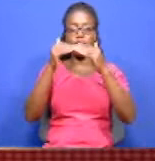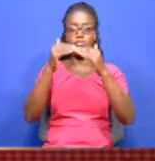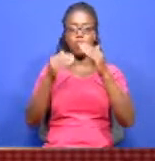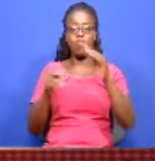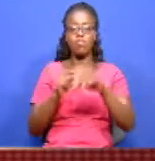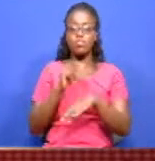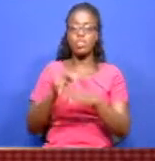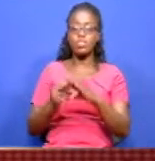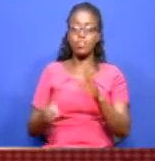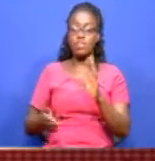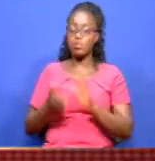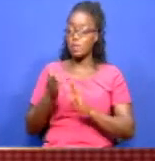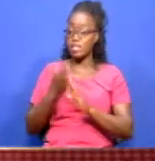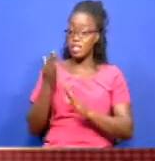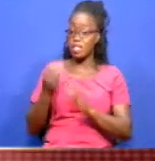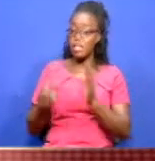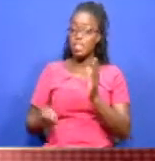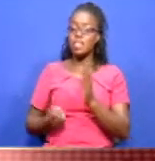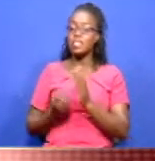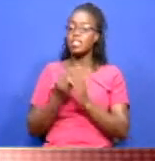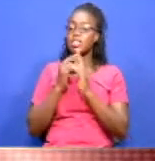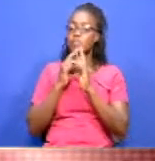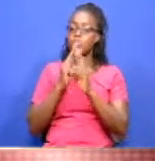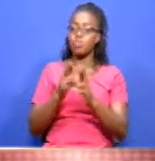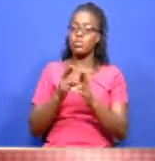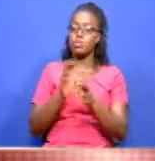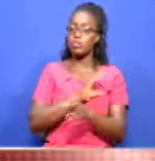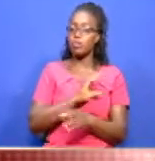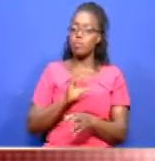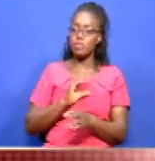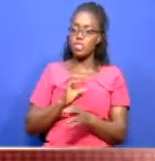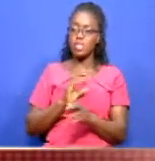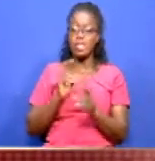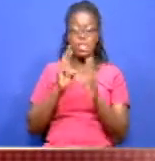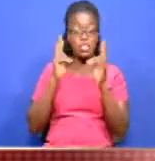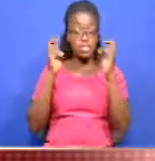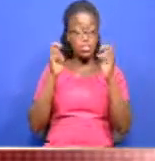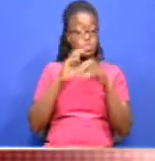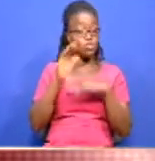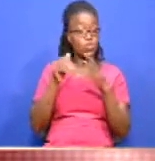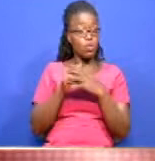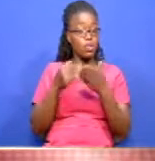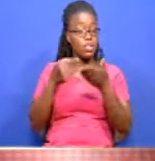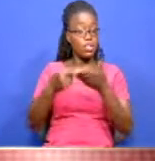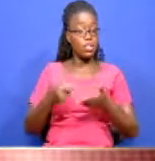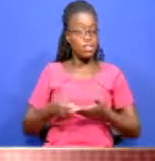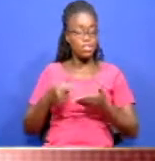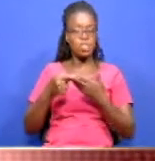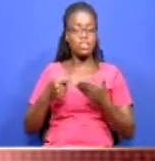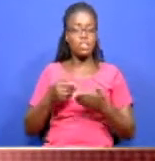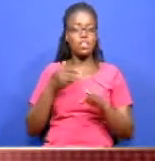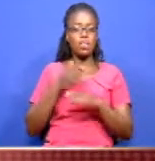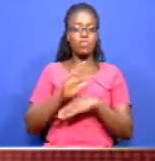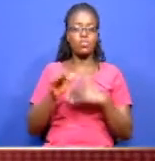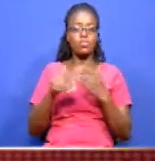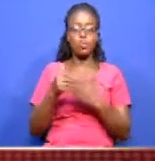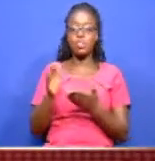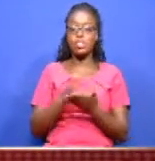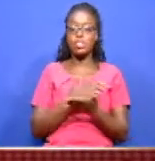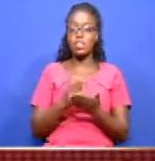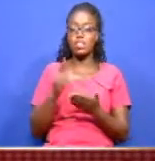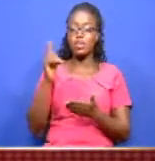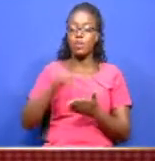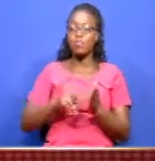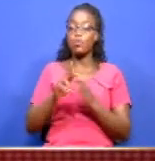Response Committee that looks at all of these issues, that then discusses across all sectors what some of these measures